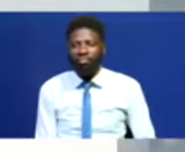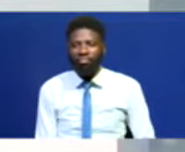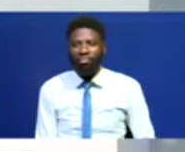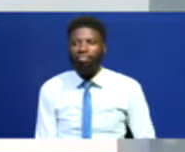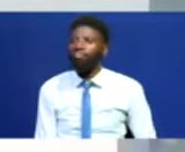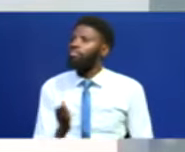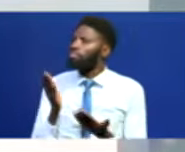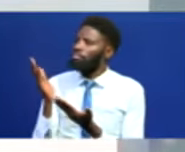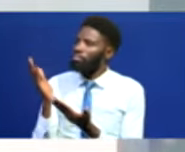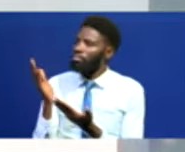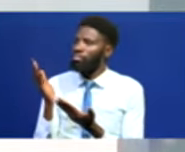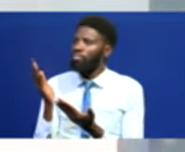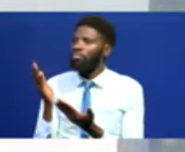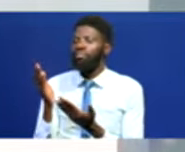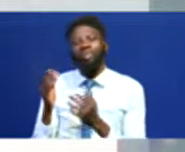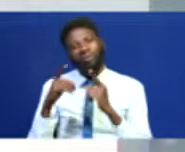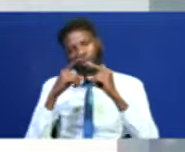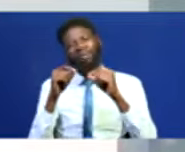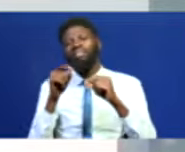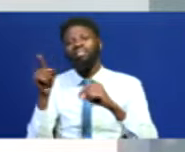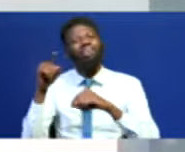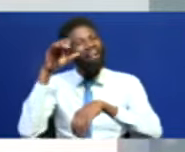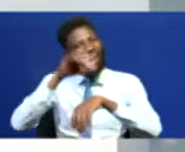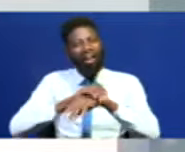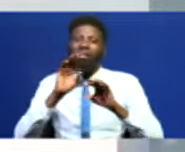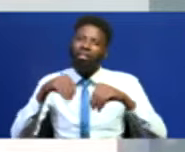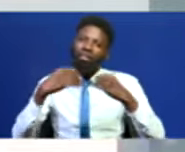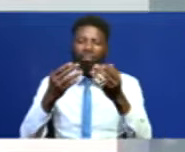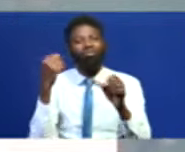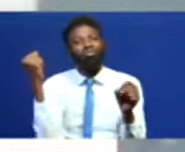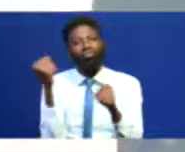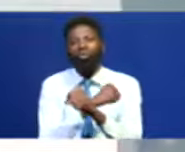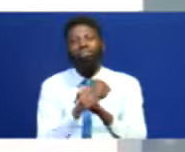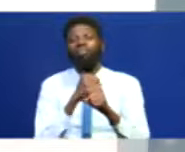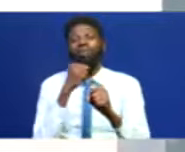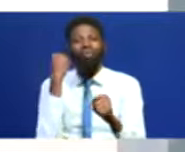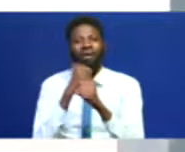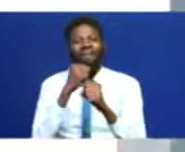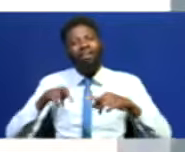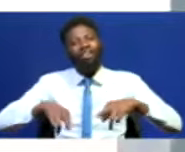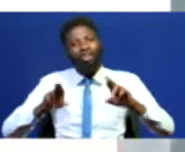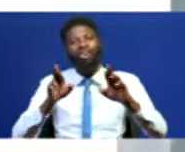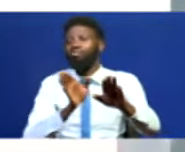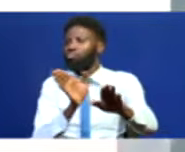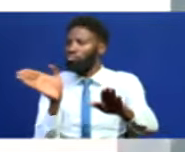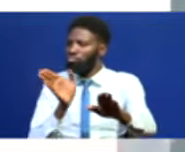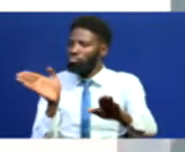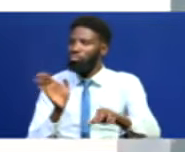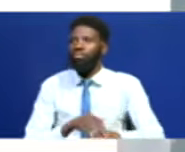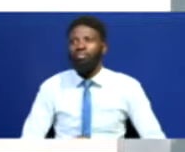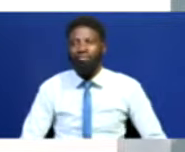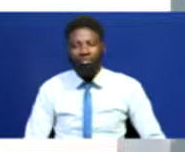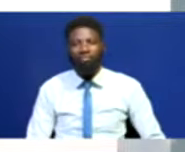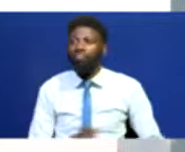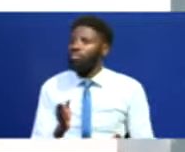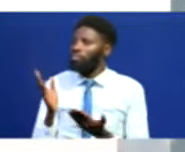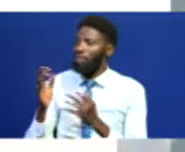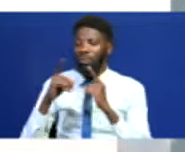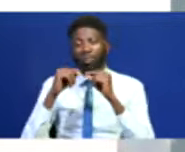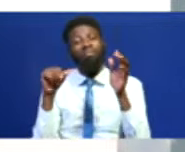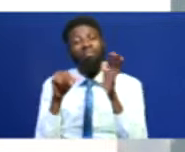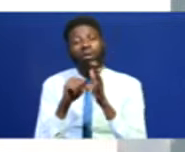Raymond wrote, just find him and give him a job as a traffic police. Maureen, standing up for him, wrote, Shida si